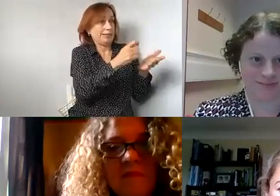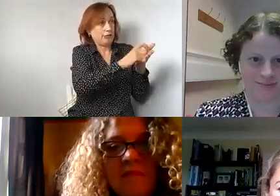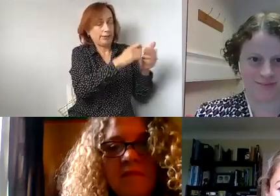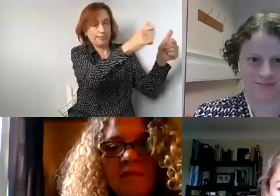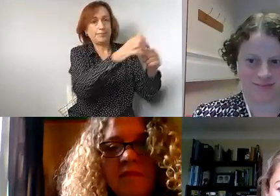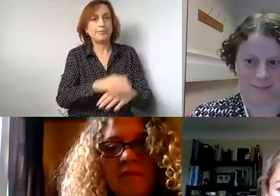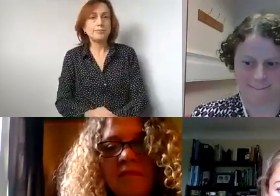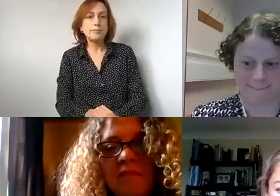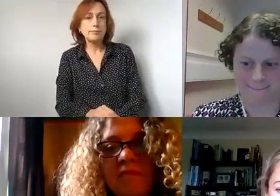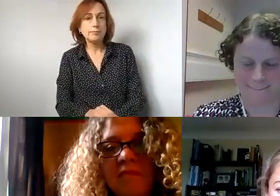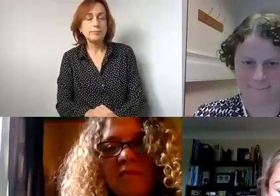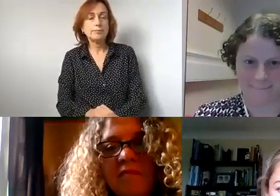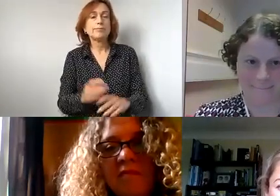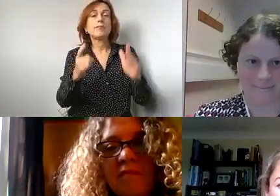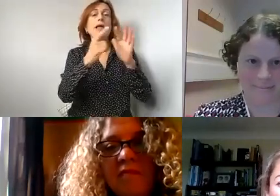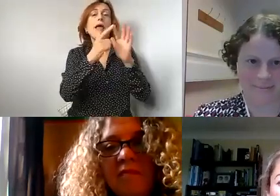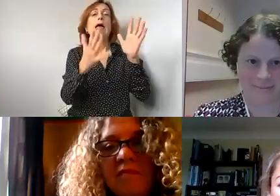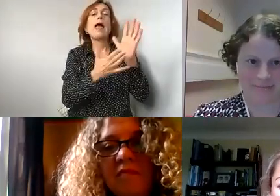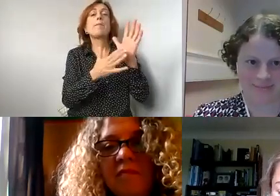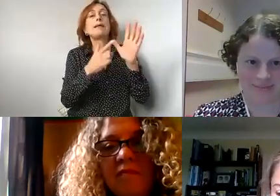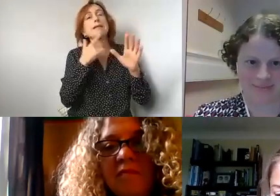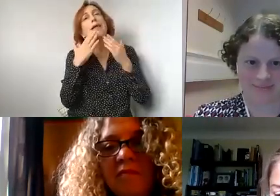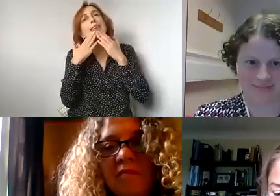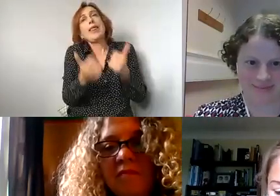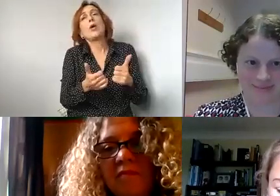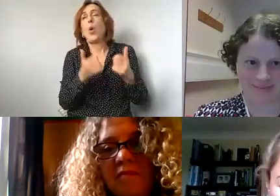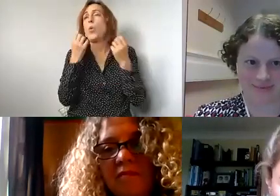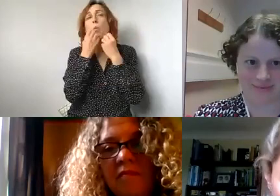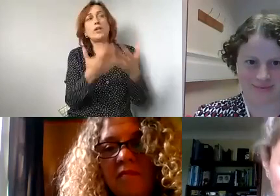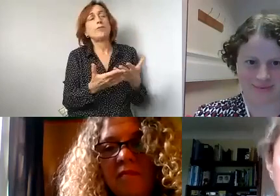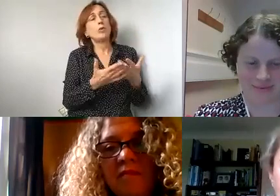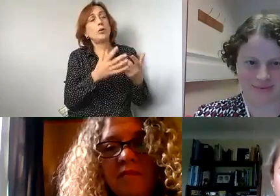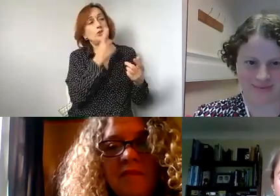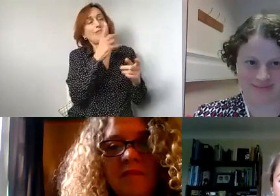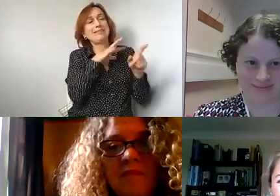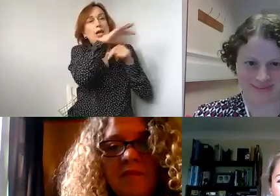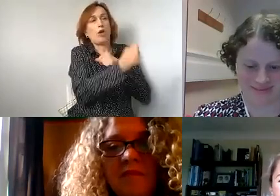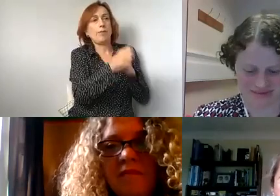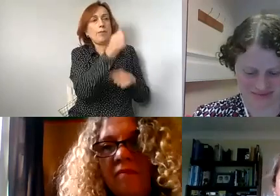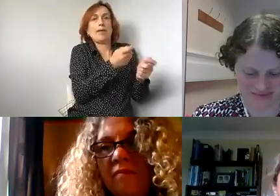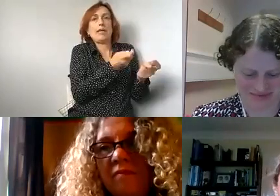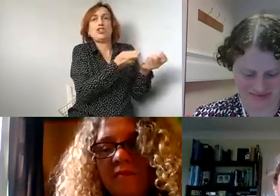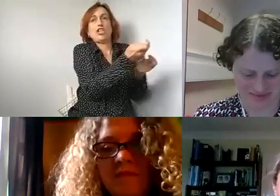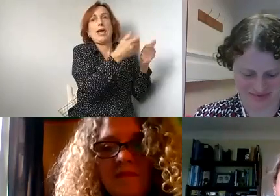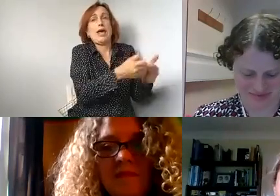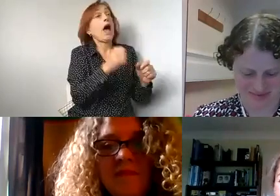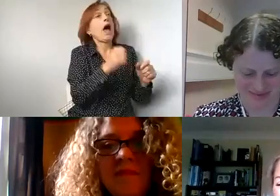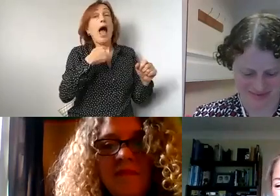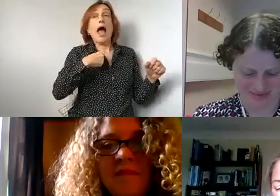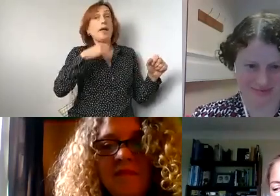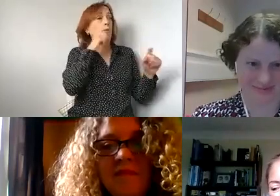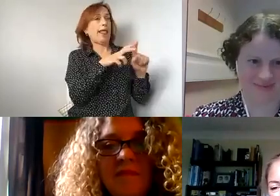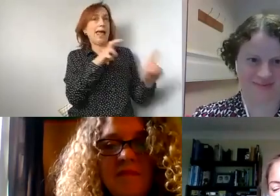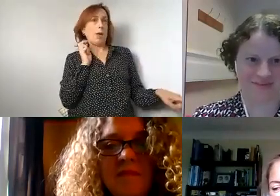Delighted Olivia's taken over as chair. That's wonderful news. So I will officially step down, but not very far. I still remain as an